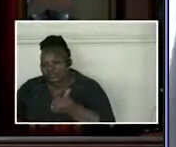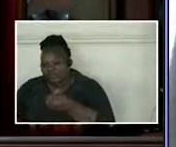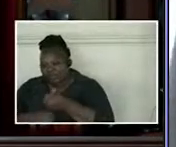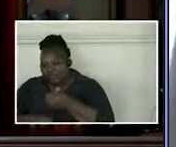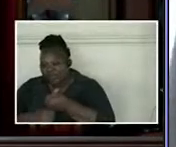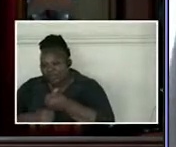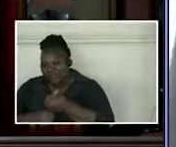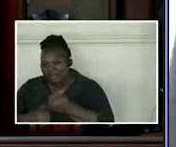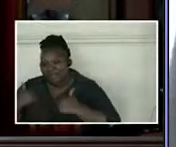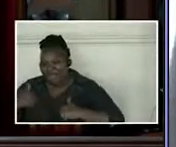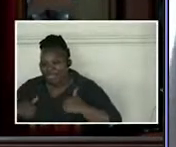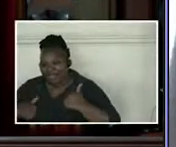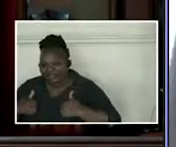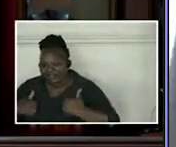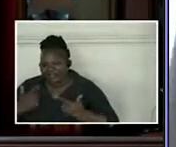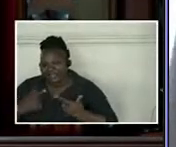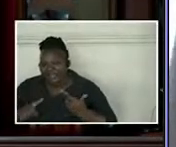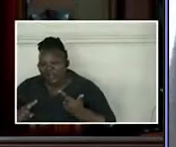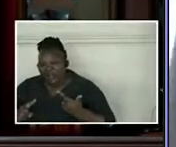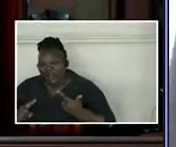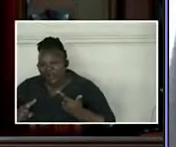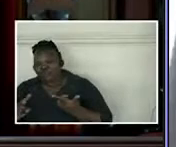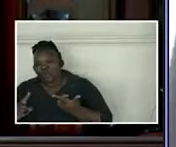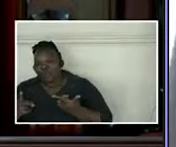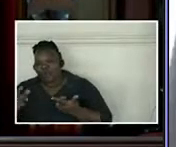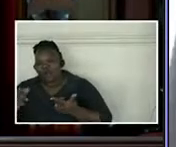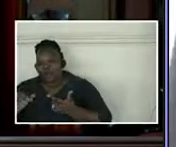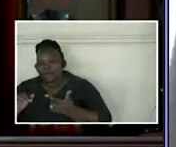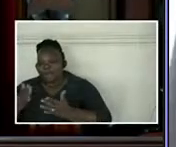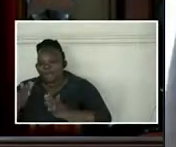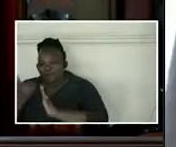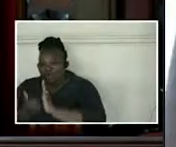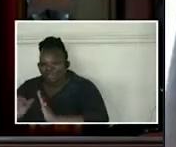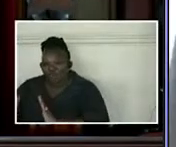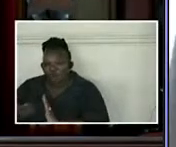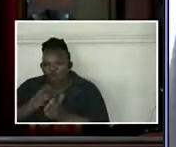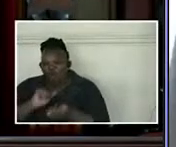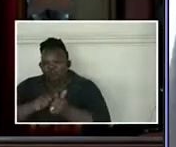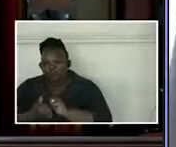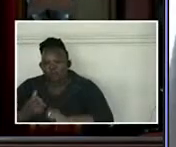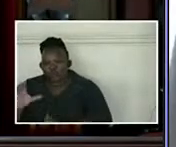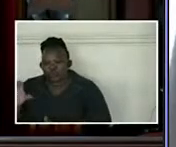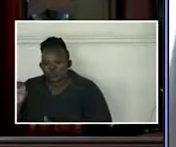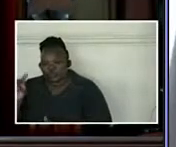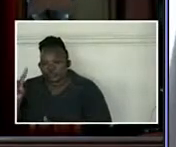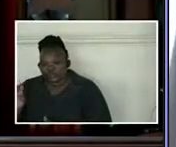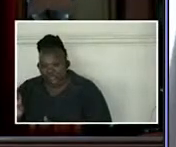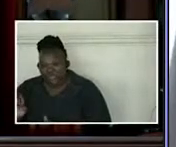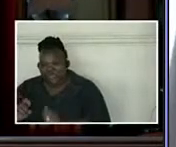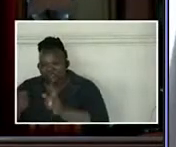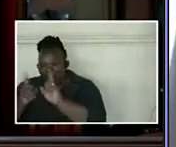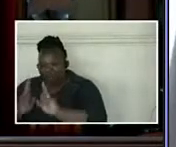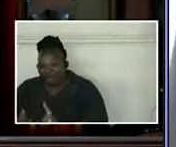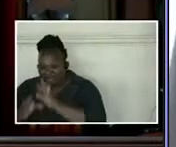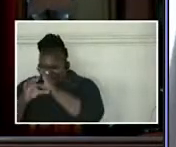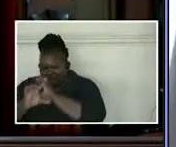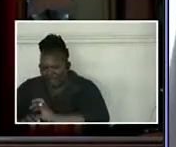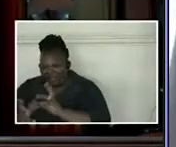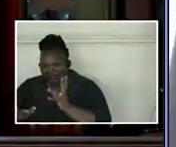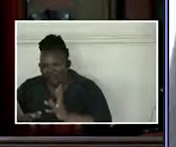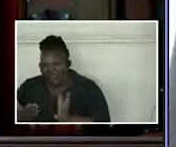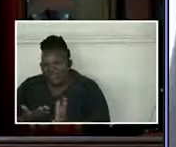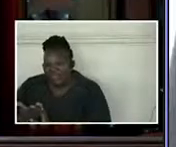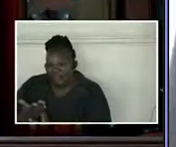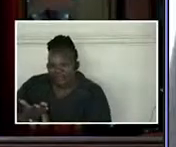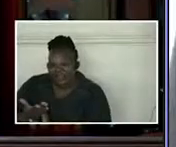development of transformation programs of all sporting codes with special focus on creating more access to rugby